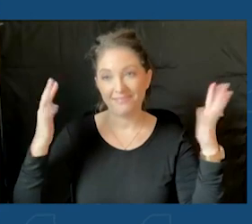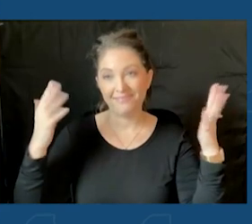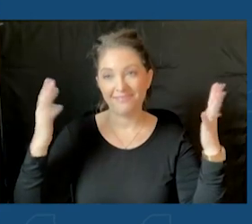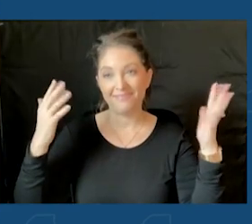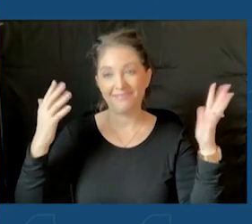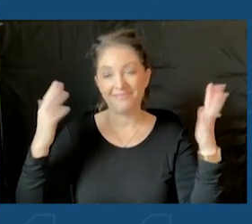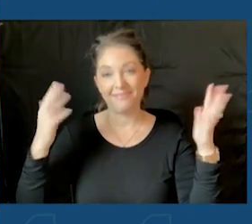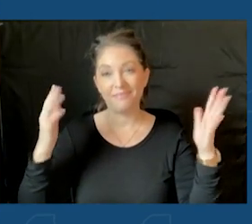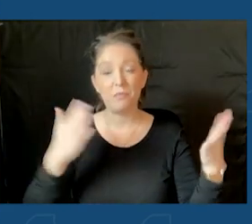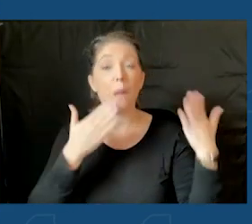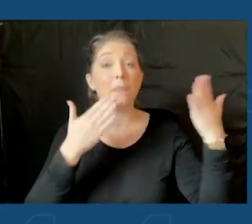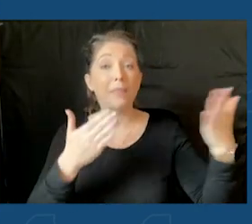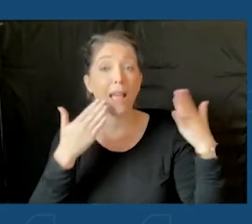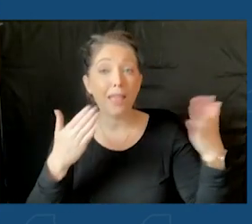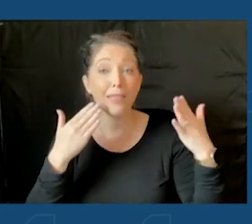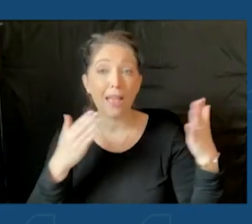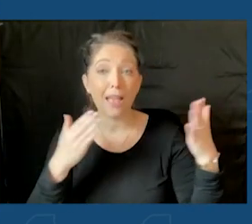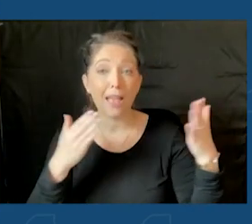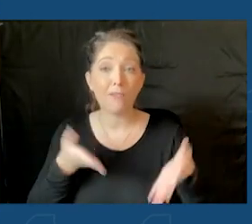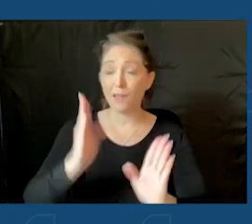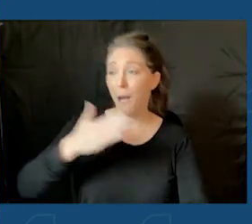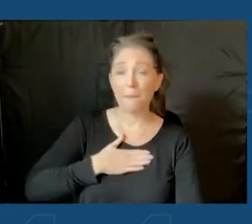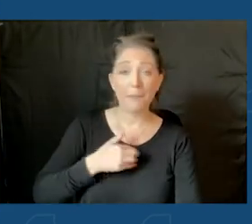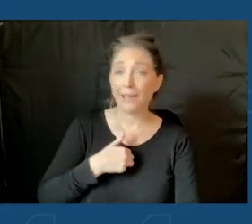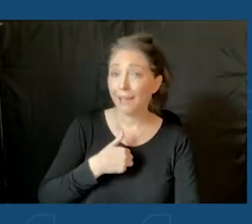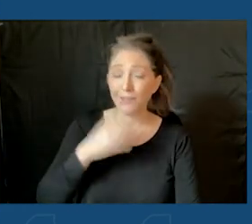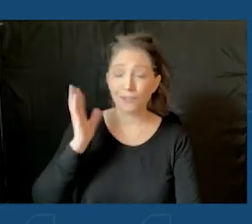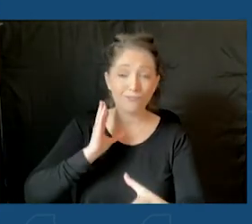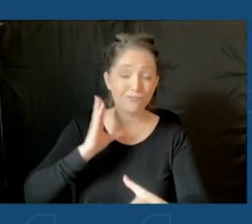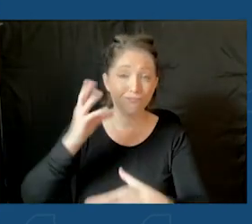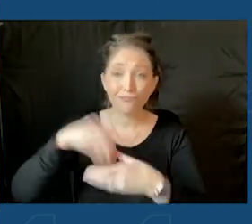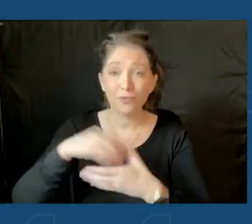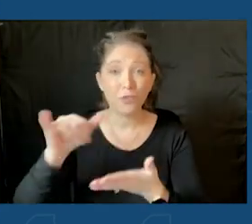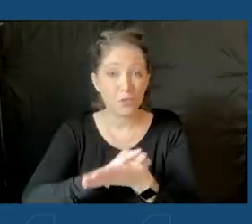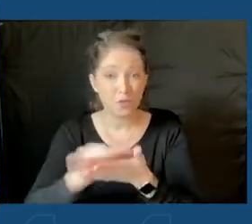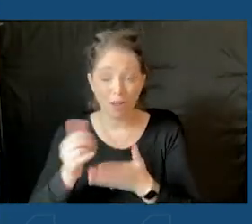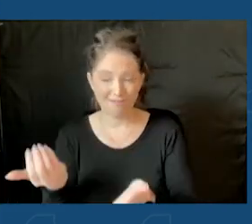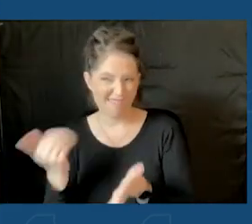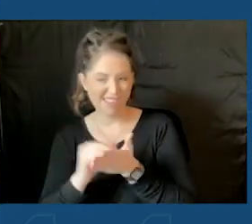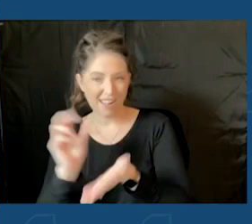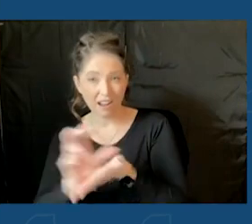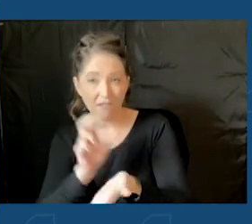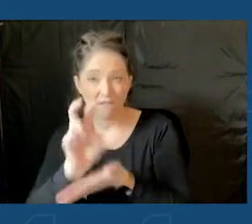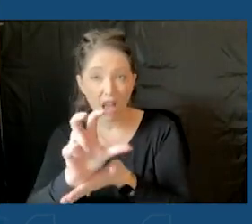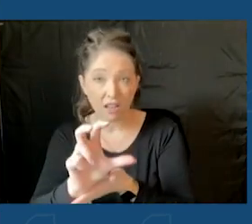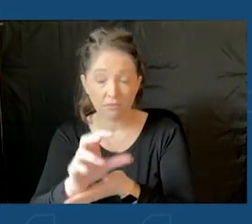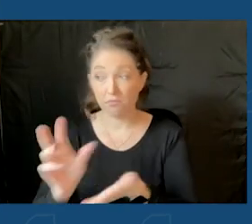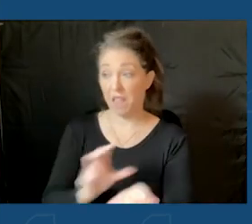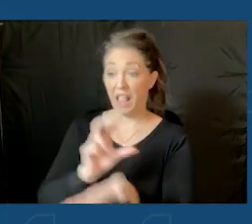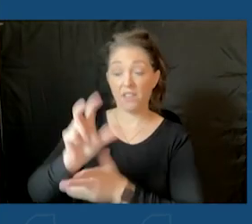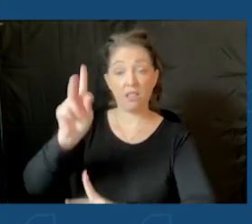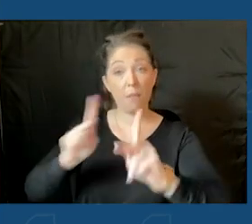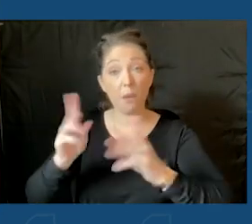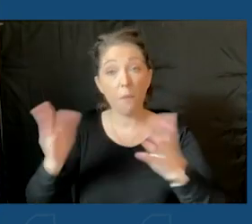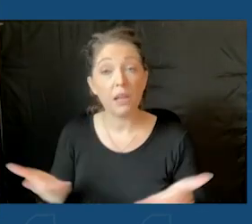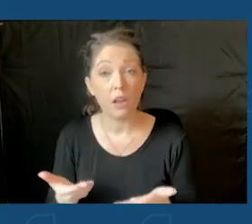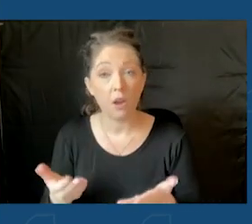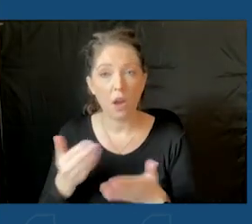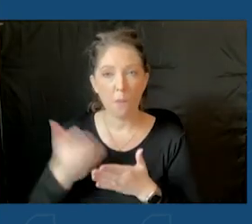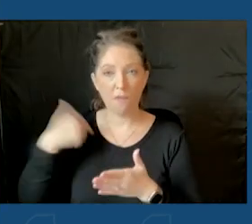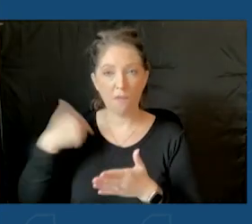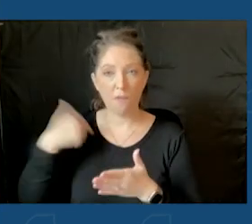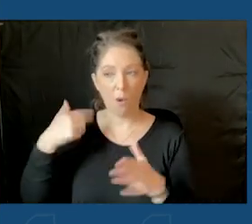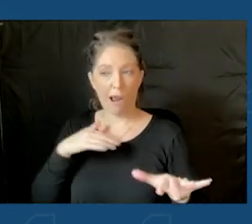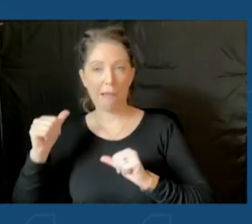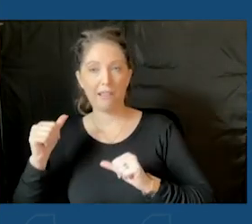thank you for letting me come into New York once again and invest in the people here. And before I get off the stage,